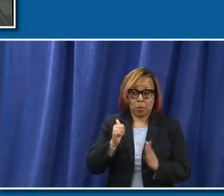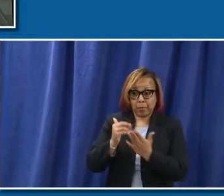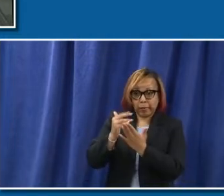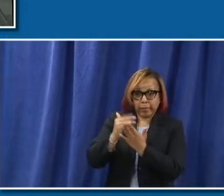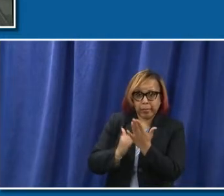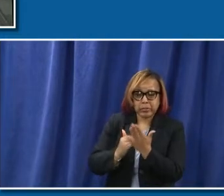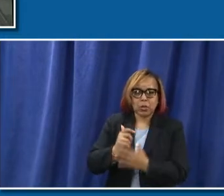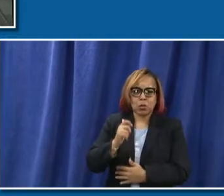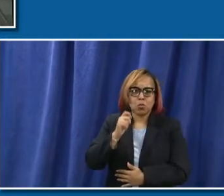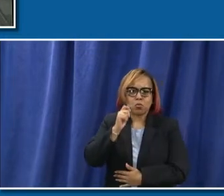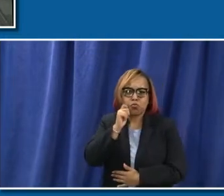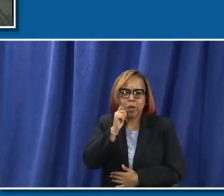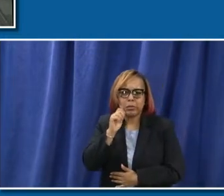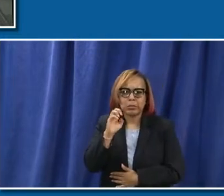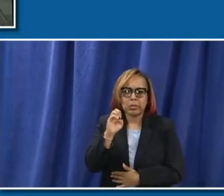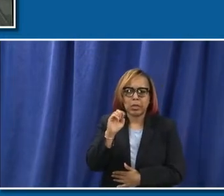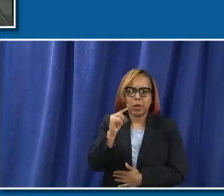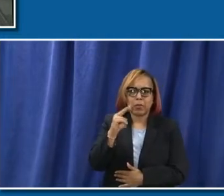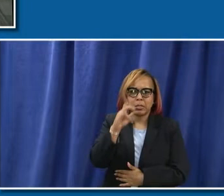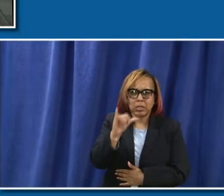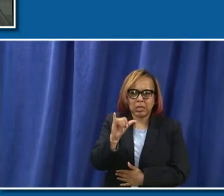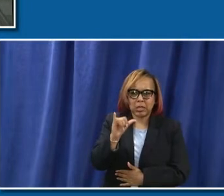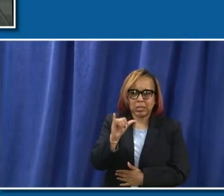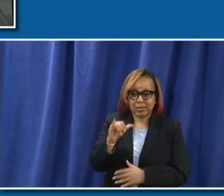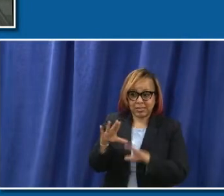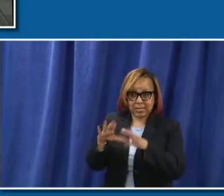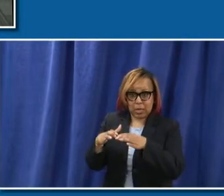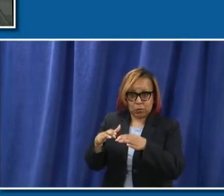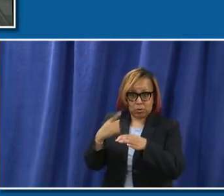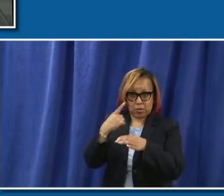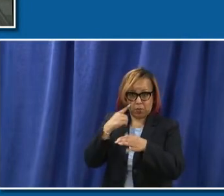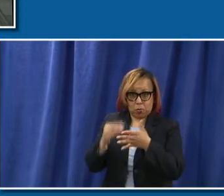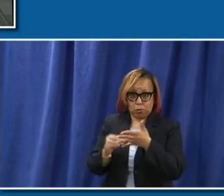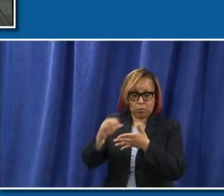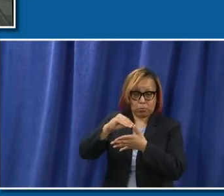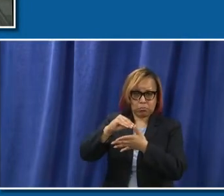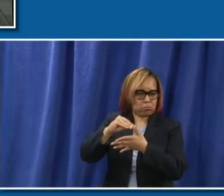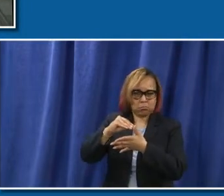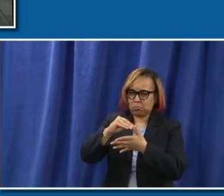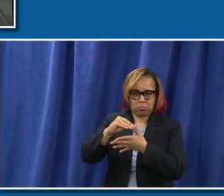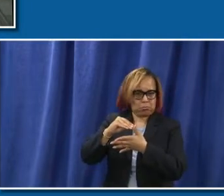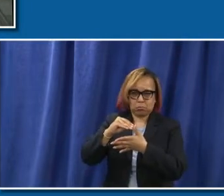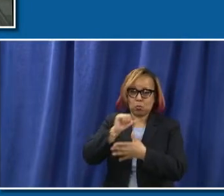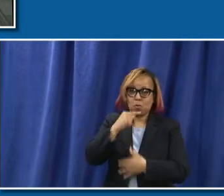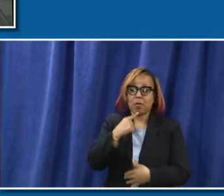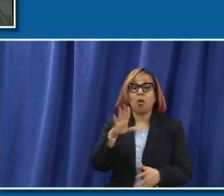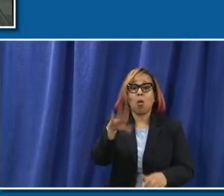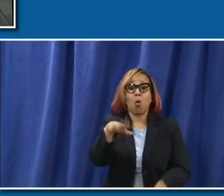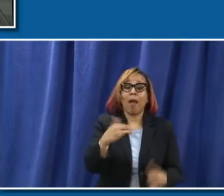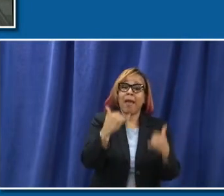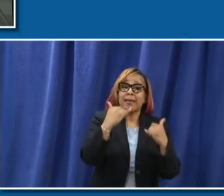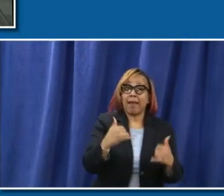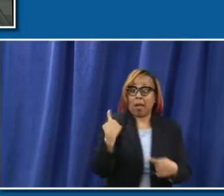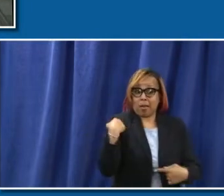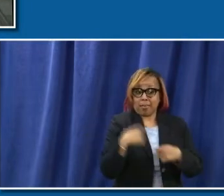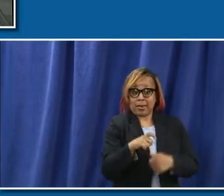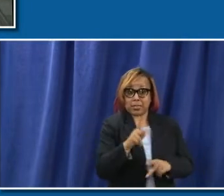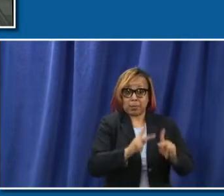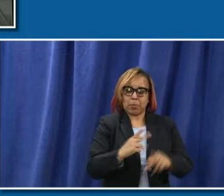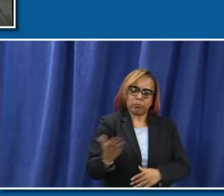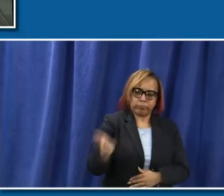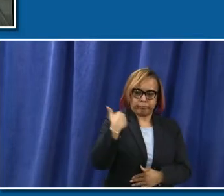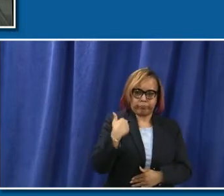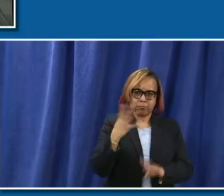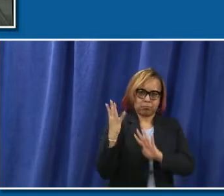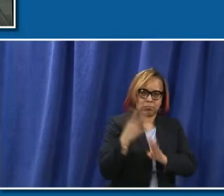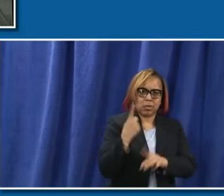of race and ethnicity as a category for prioritization. We won't say, now Latinx people come to get